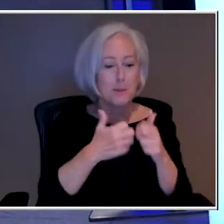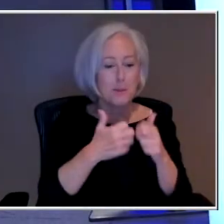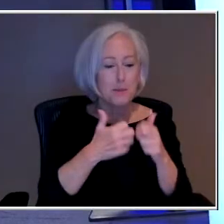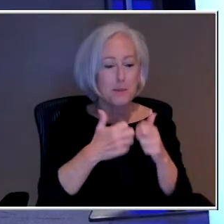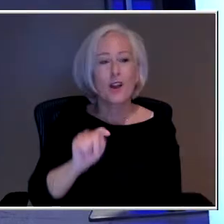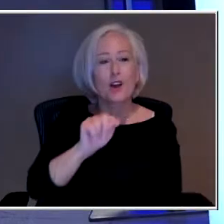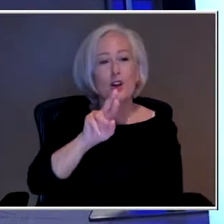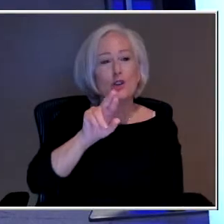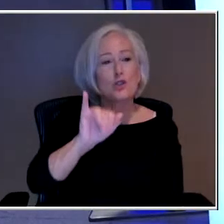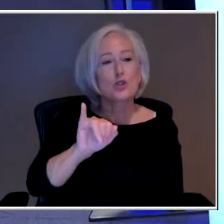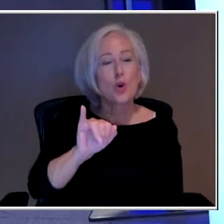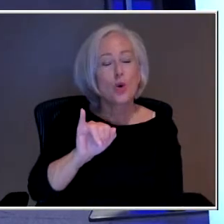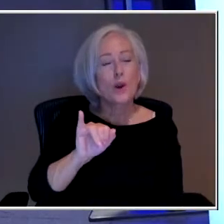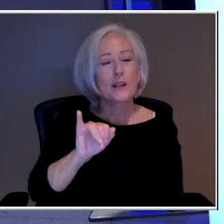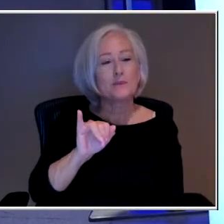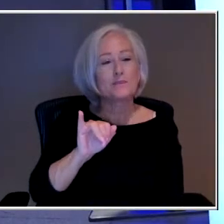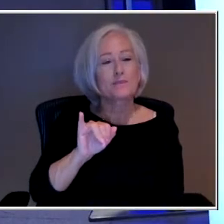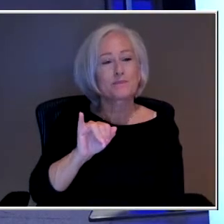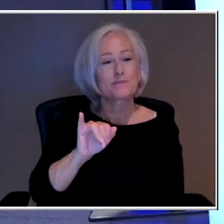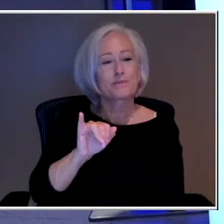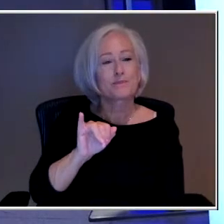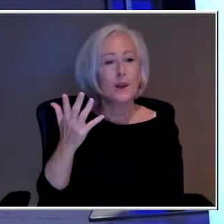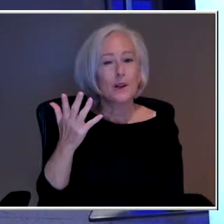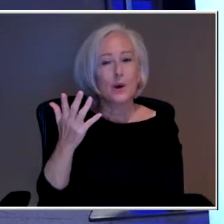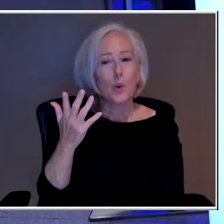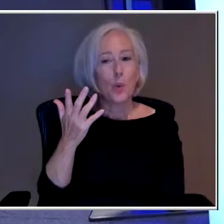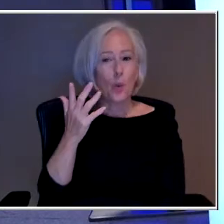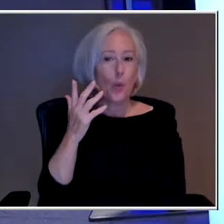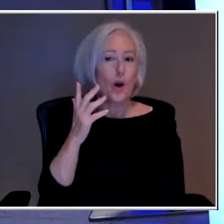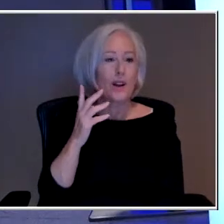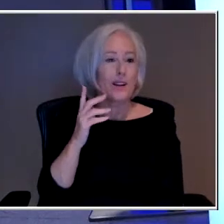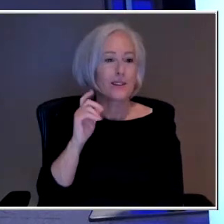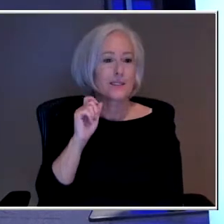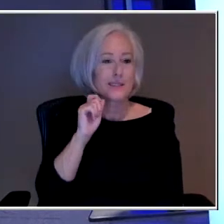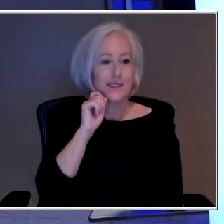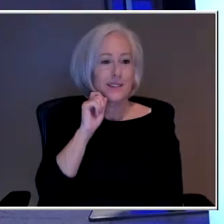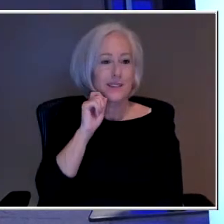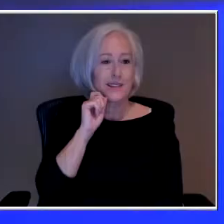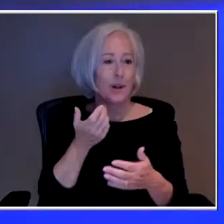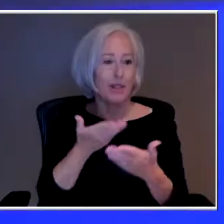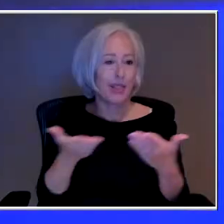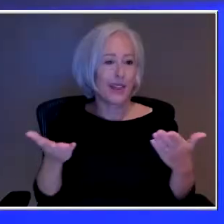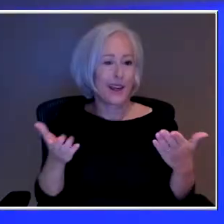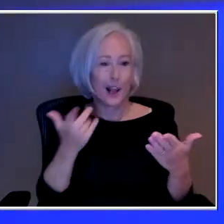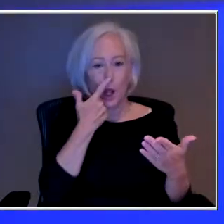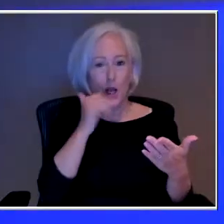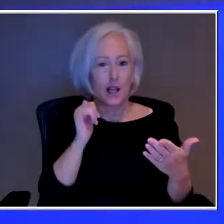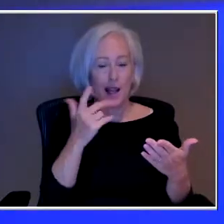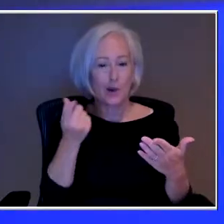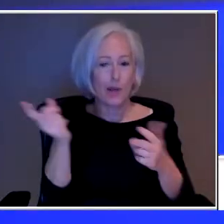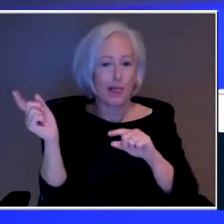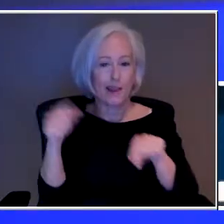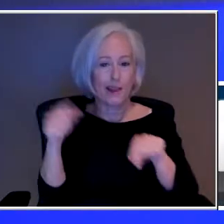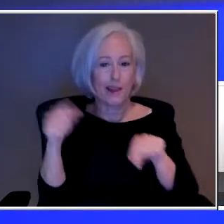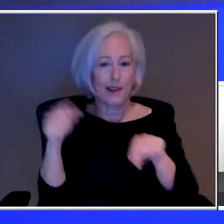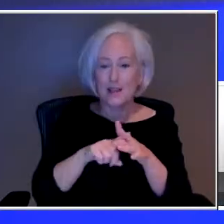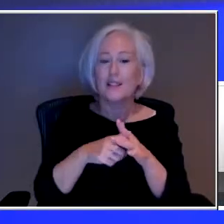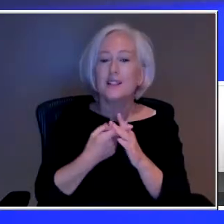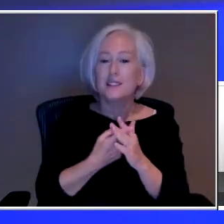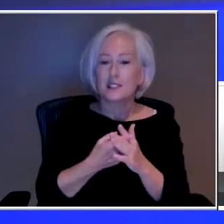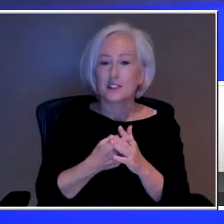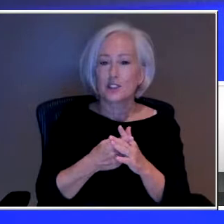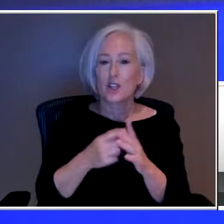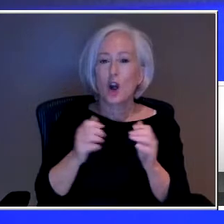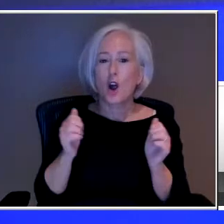what would a typical appointment look like? Lily wants to know when they come in. How does that lay out? So they start with either our wonderful